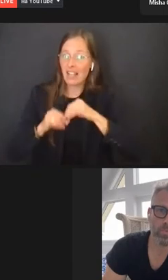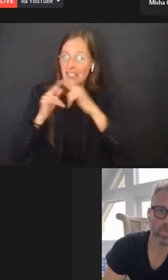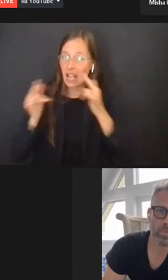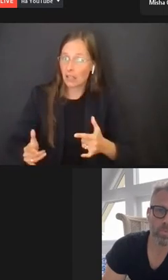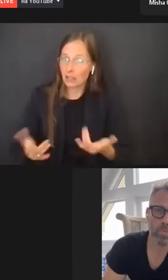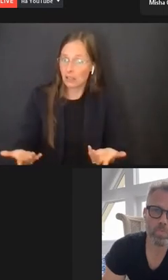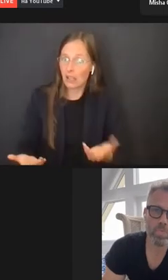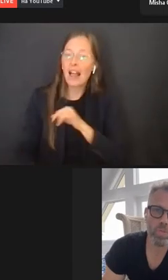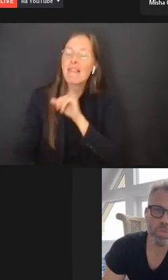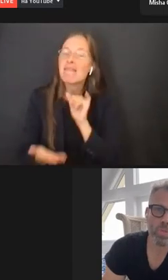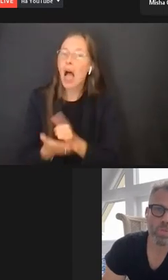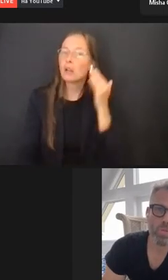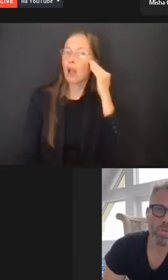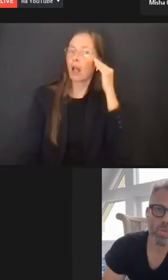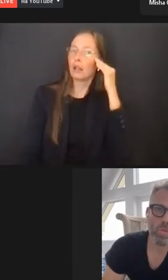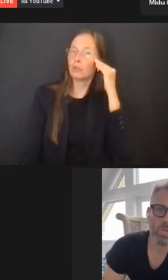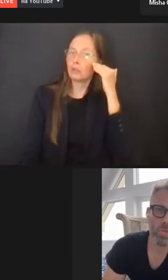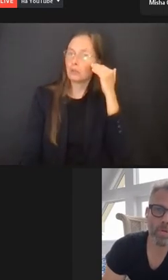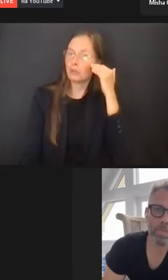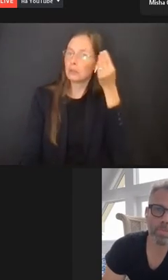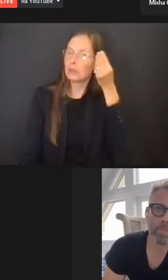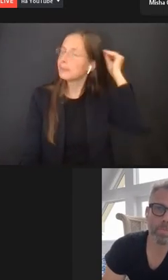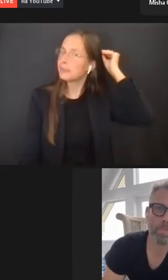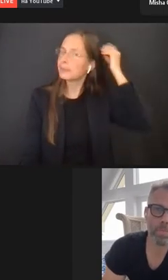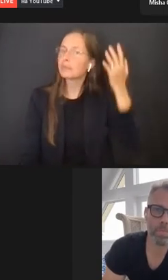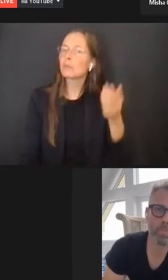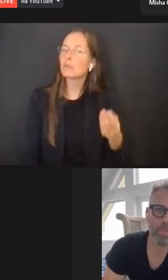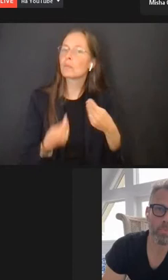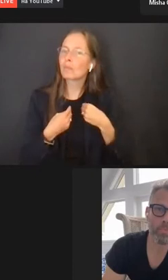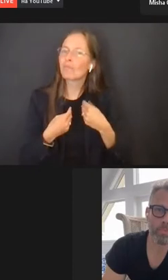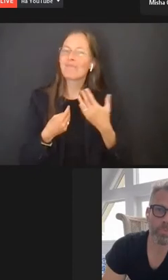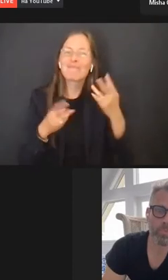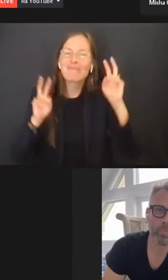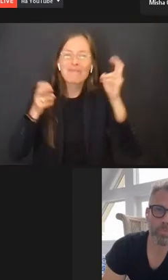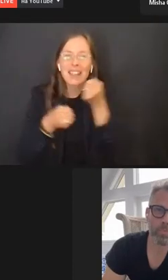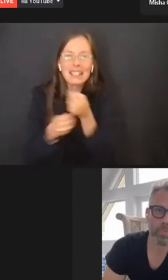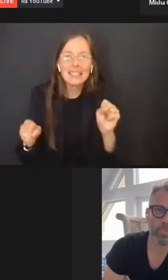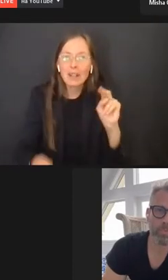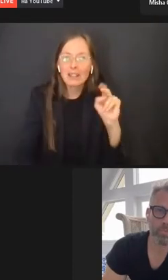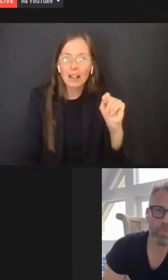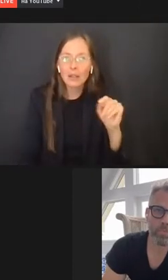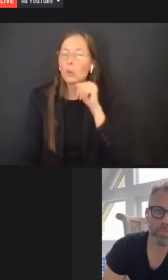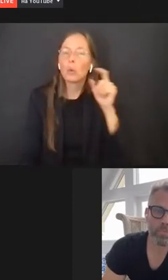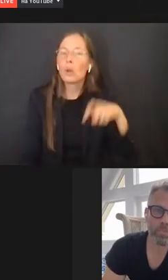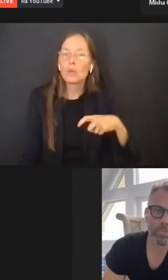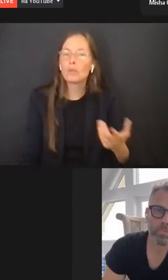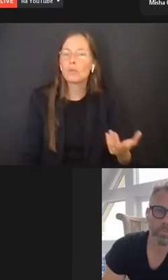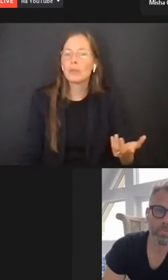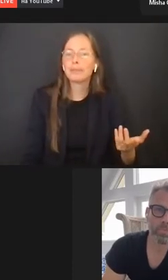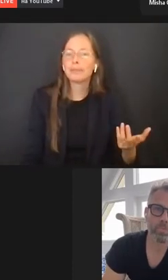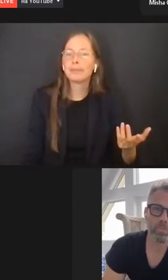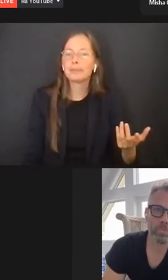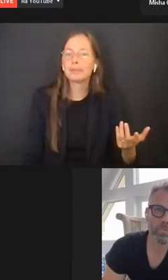And that knowledge it provides a pretty big safety net, because you don't have to, you never